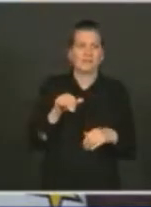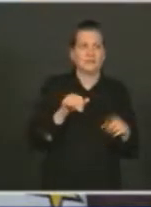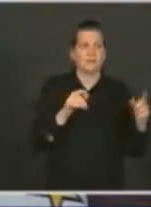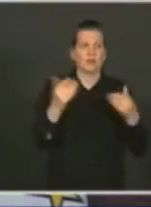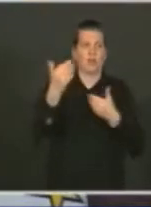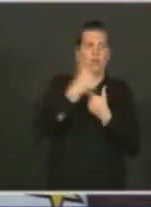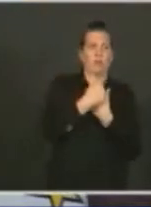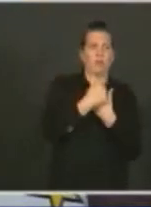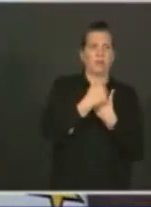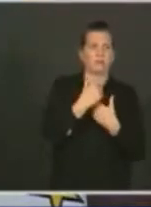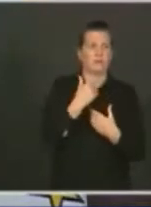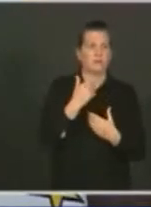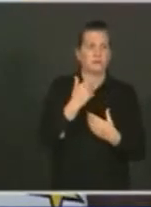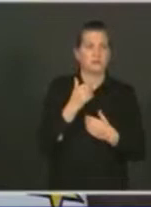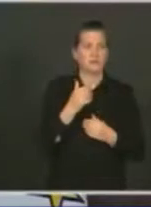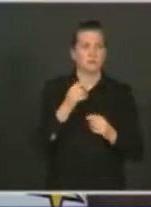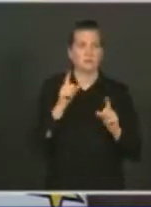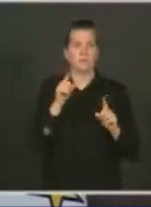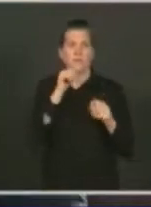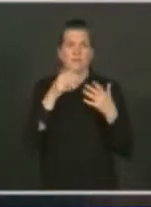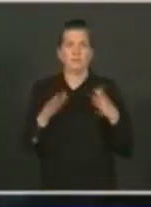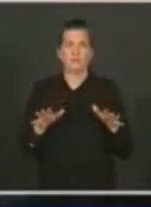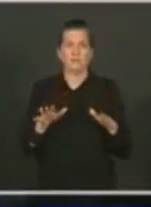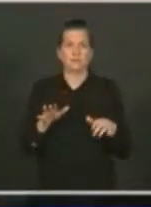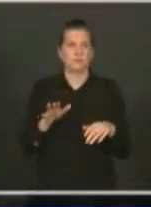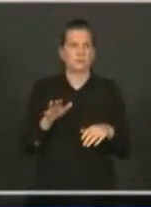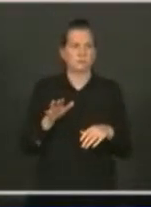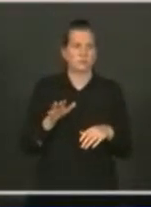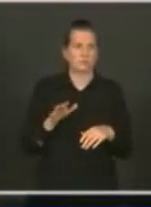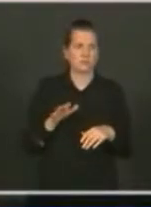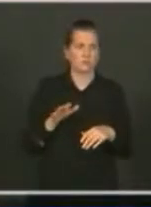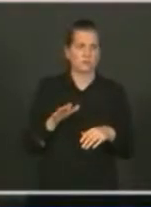Yeah. Which of you guys?